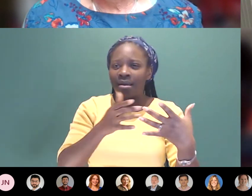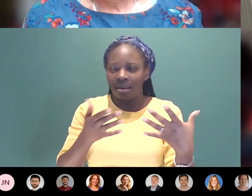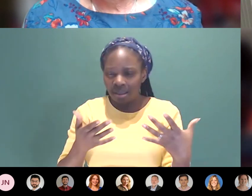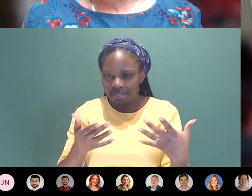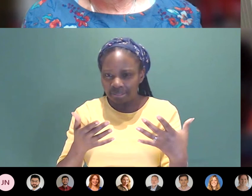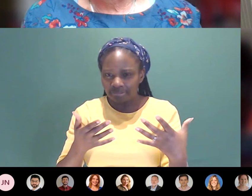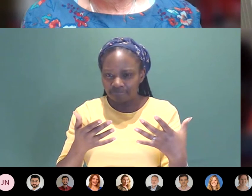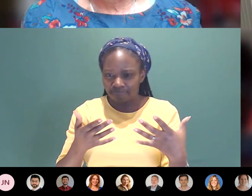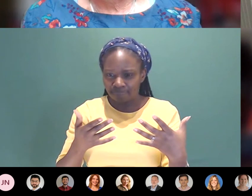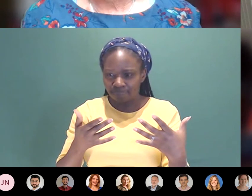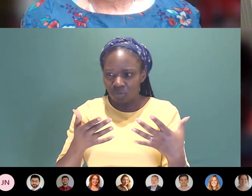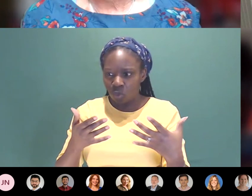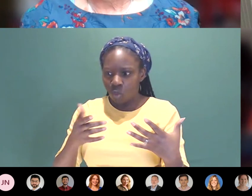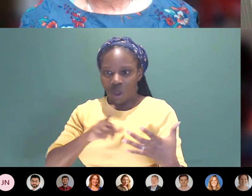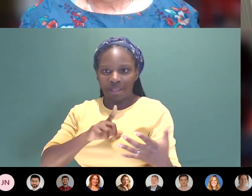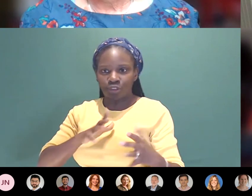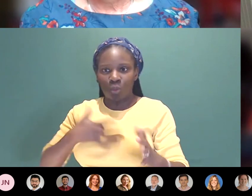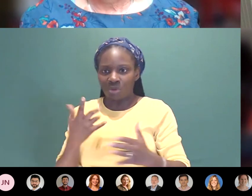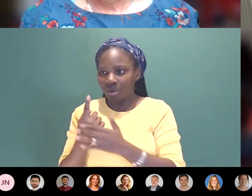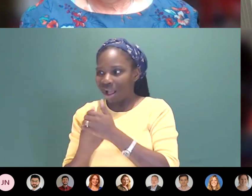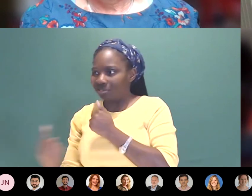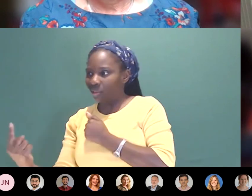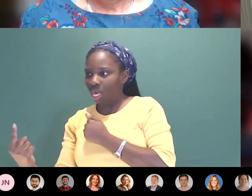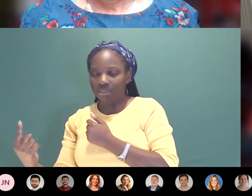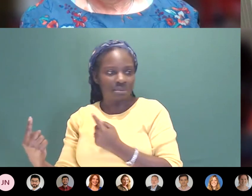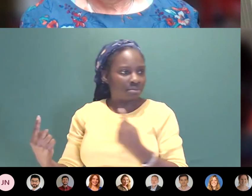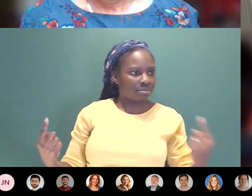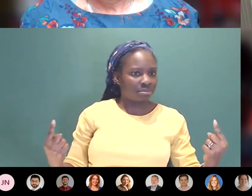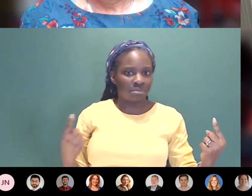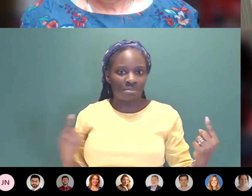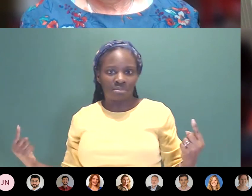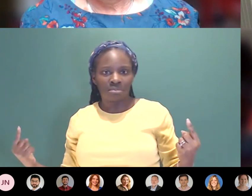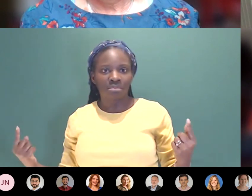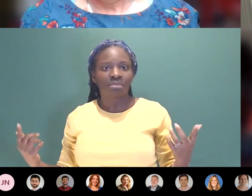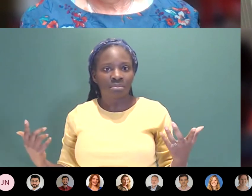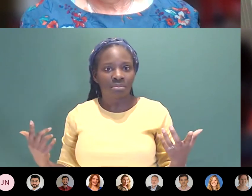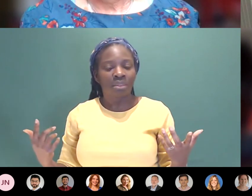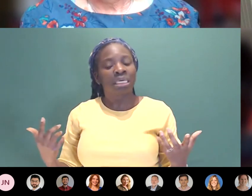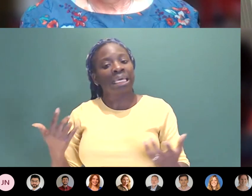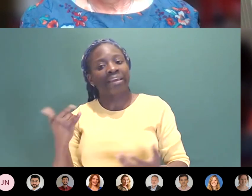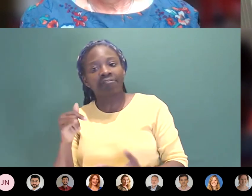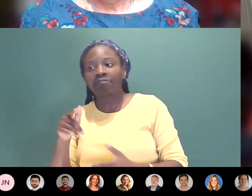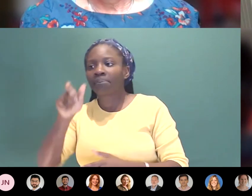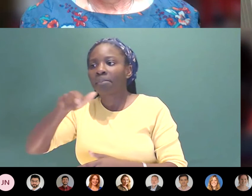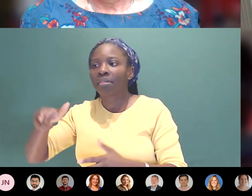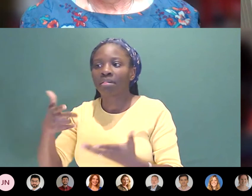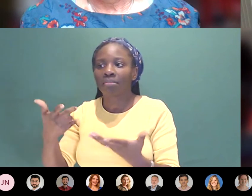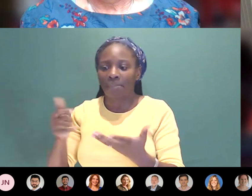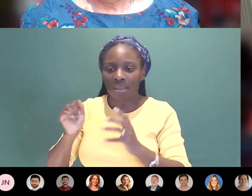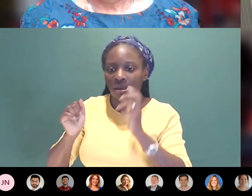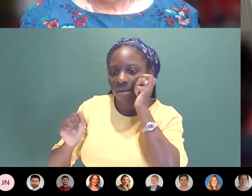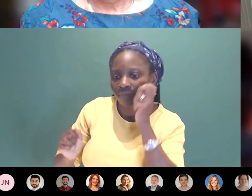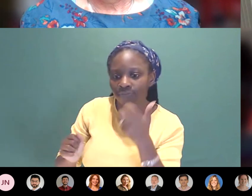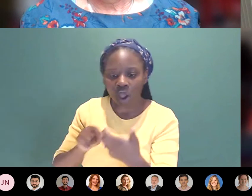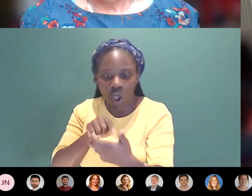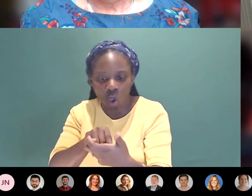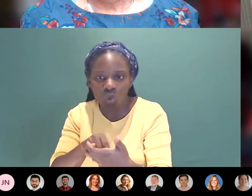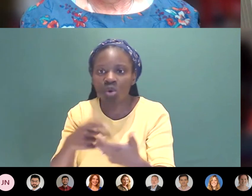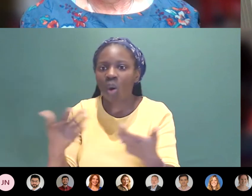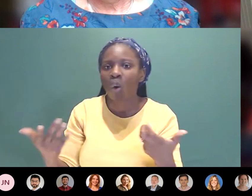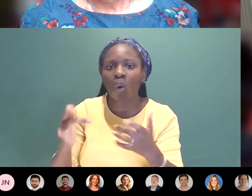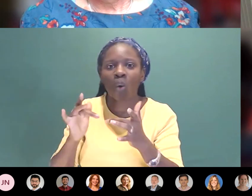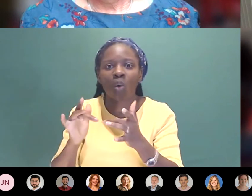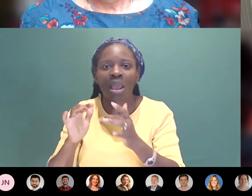less isolated in if they have access to mobile phones or internet